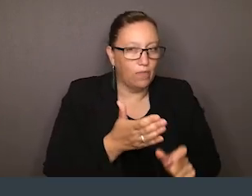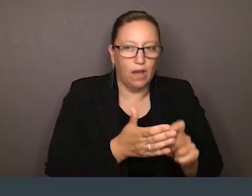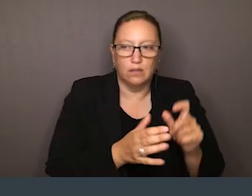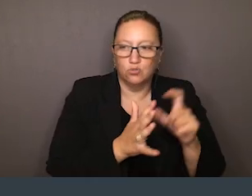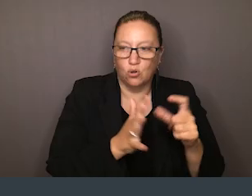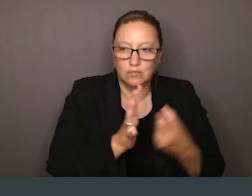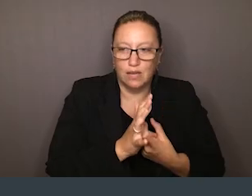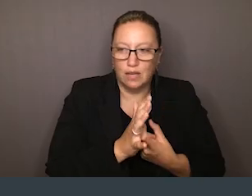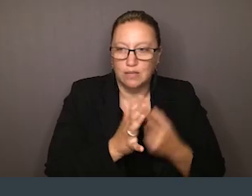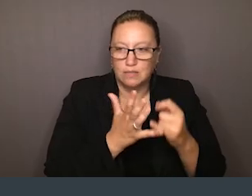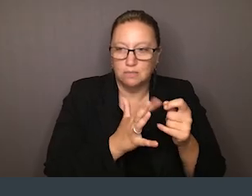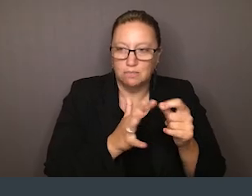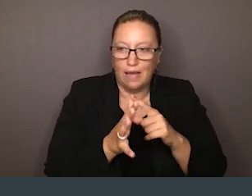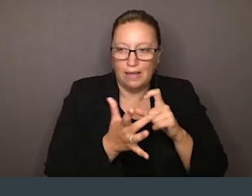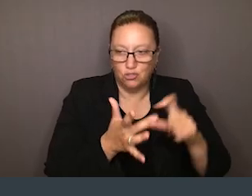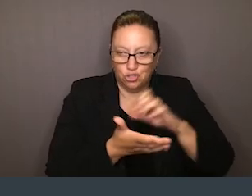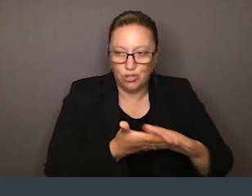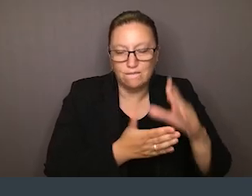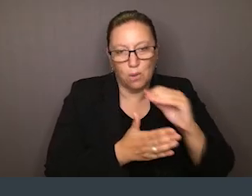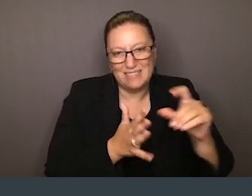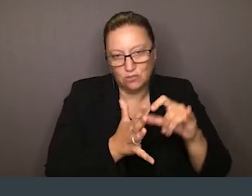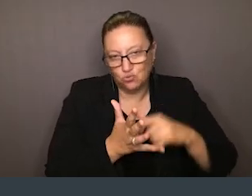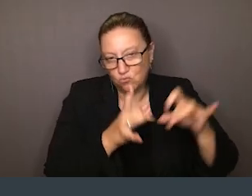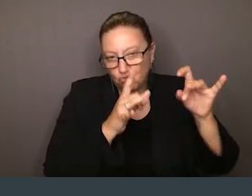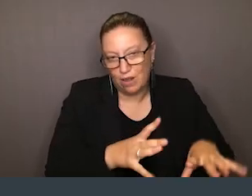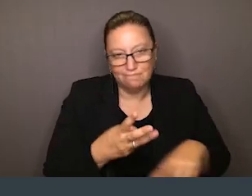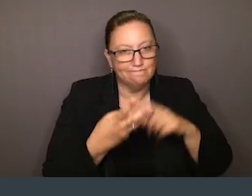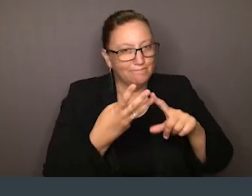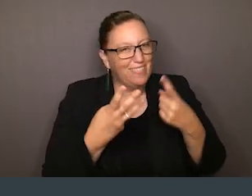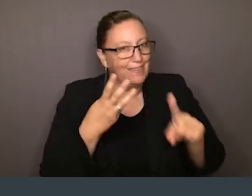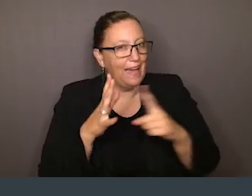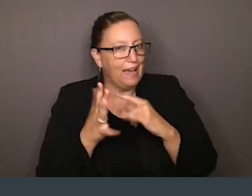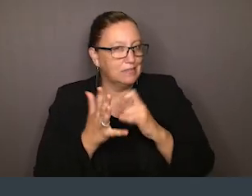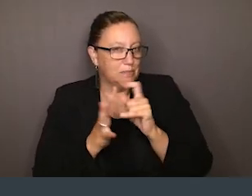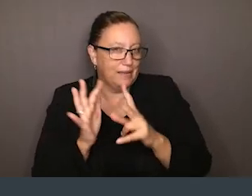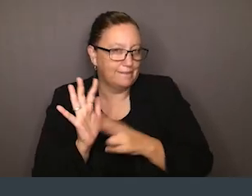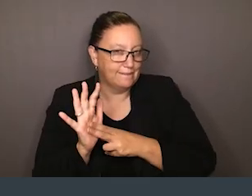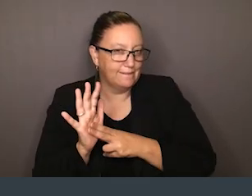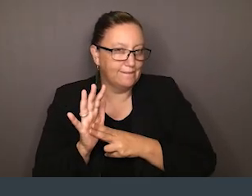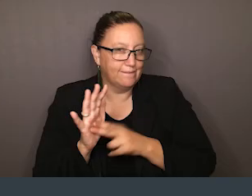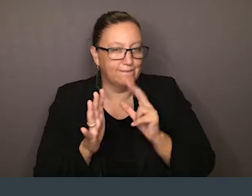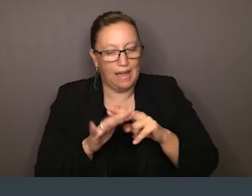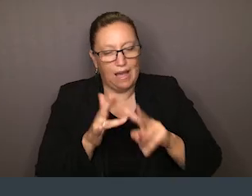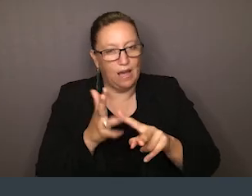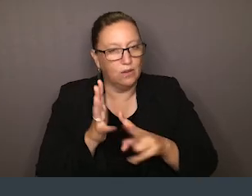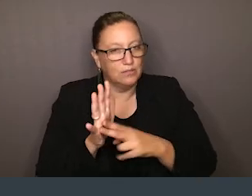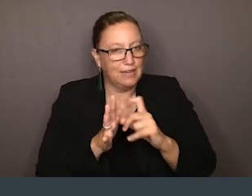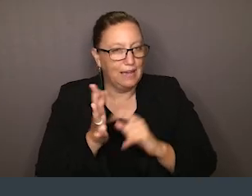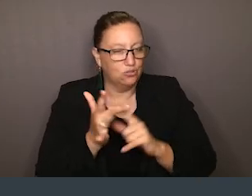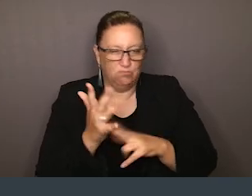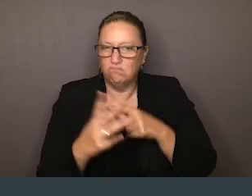authors, Dr. Svajic, from Down Syndrome Australia, and from the Aspen Foundation. And we